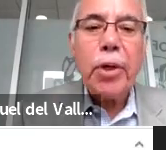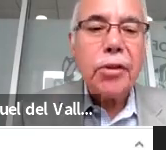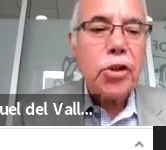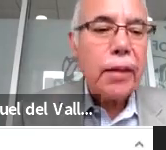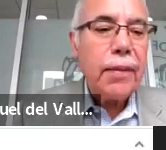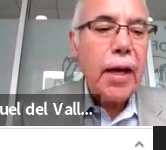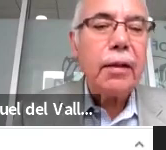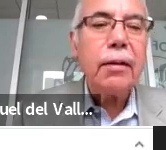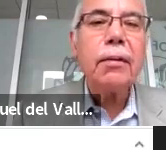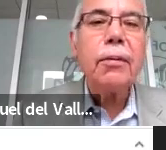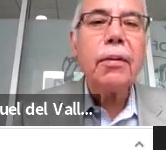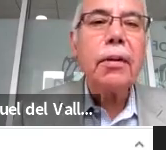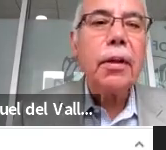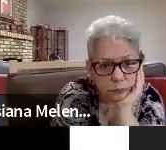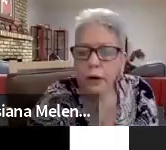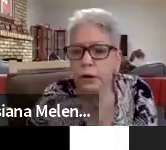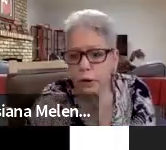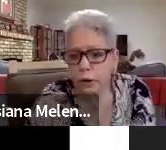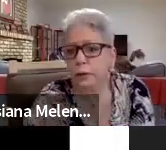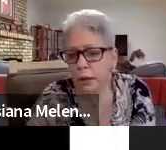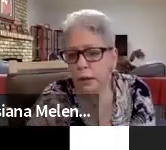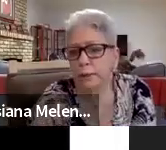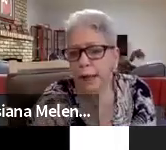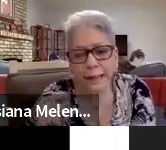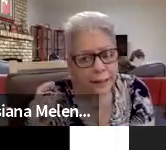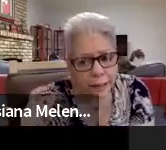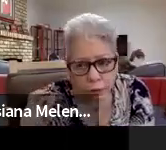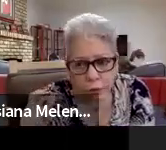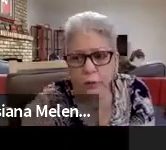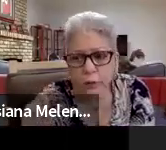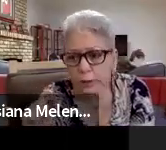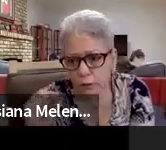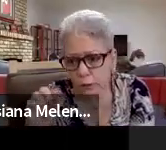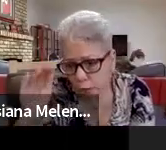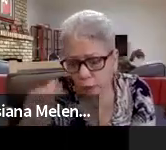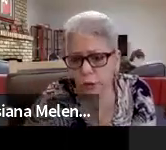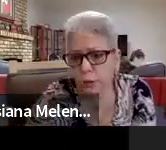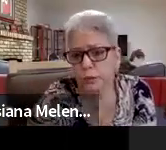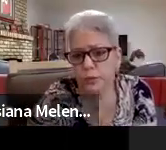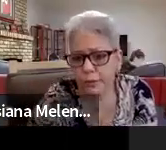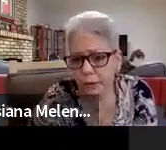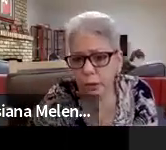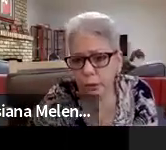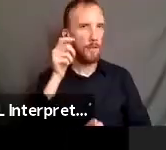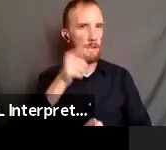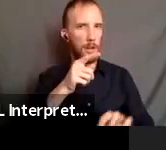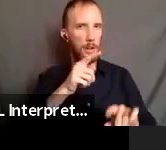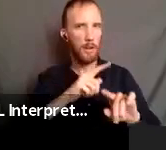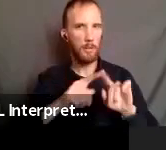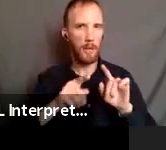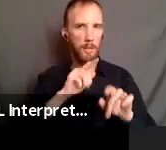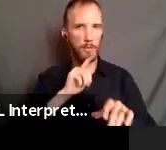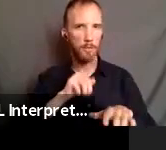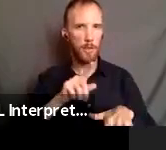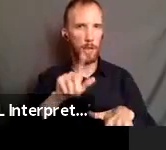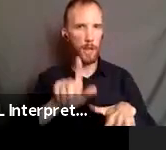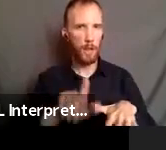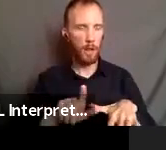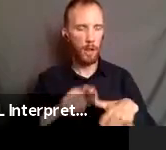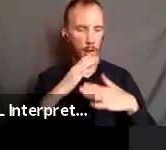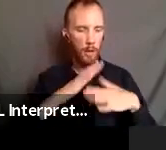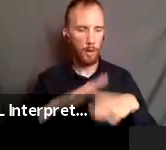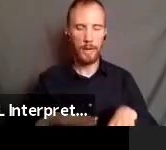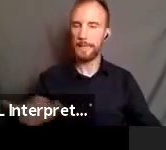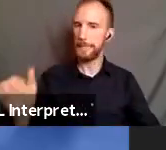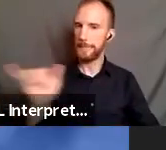uh maybe we can check that yeah her uh i can hear her but her tone is very low right the same here